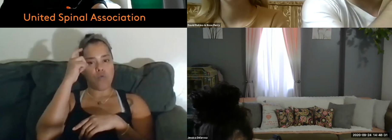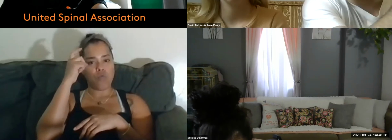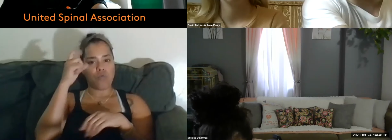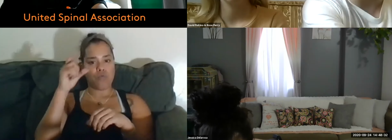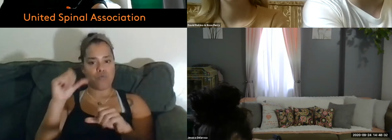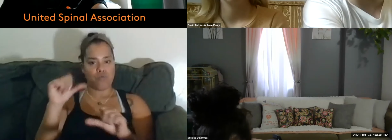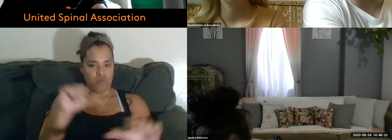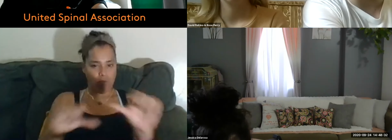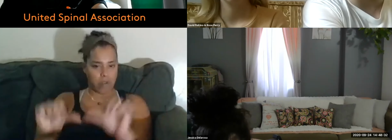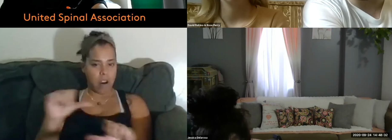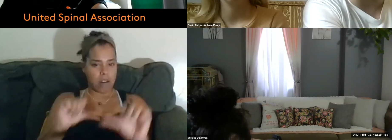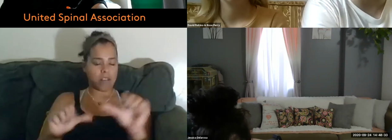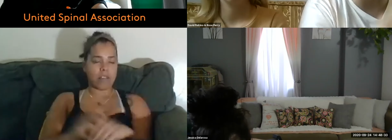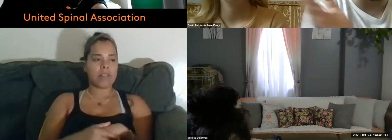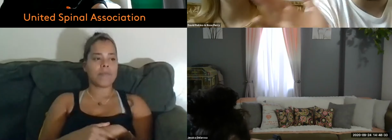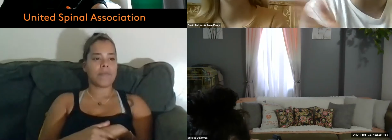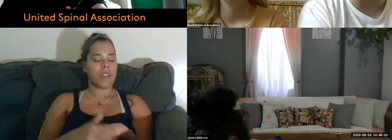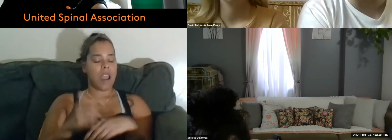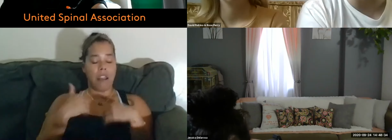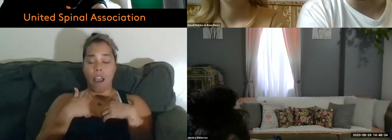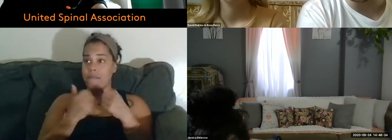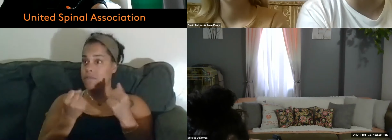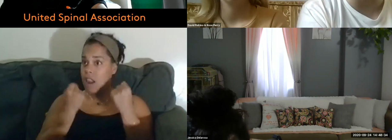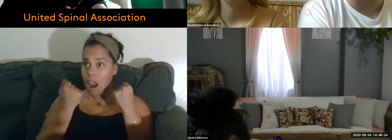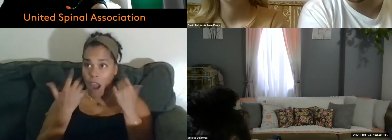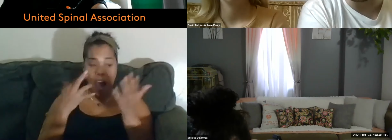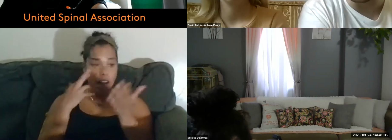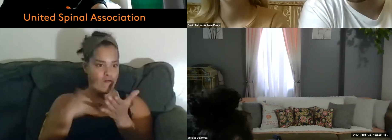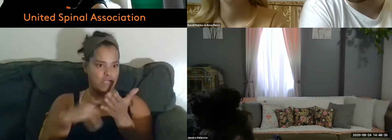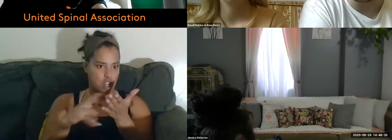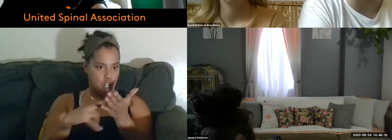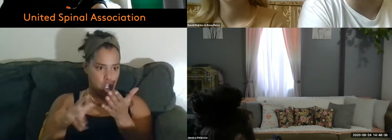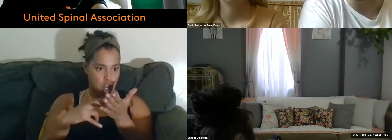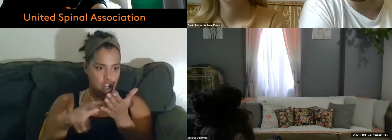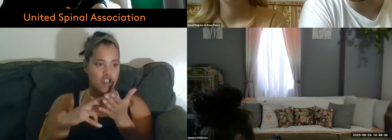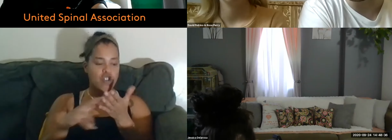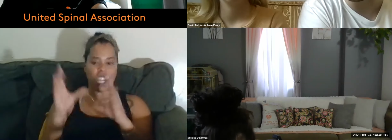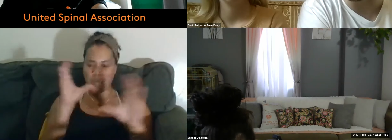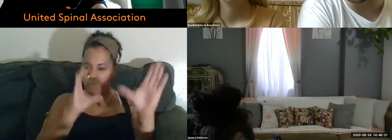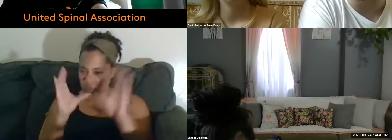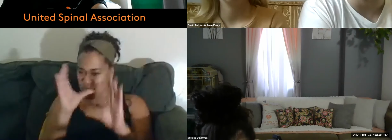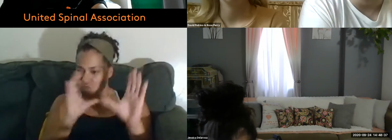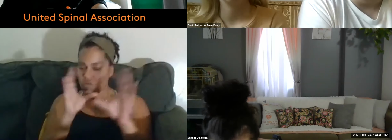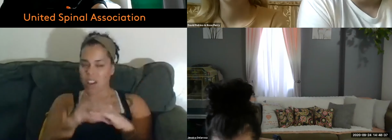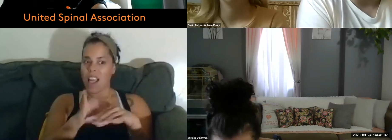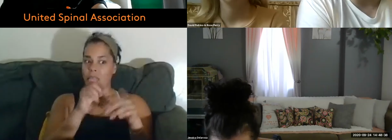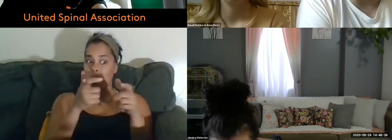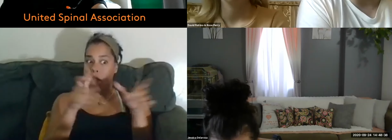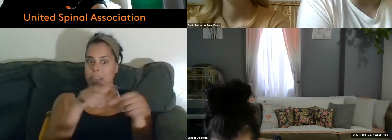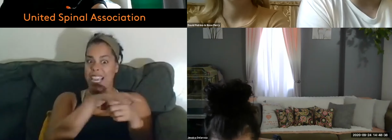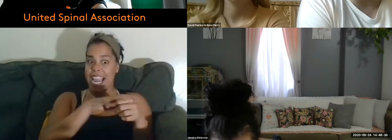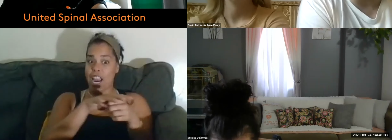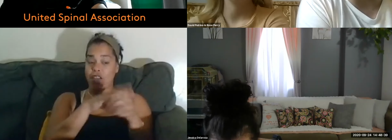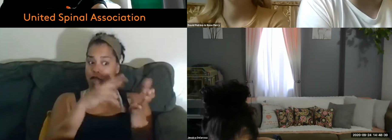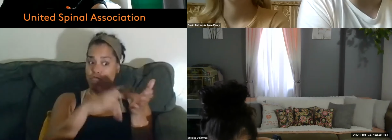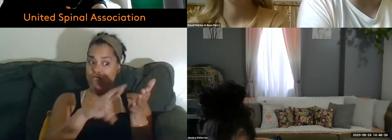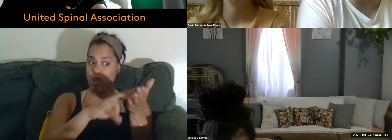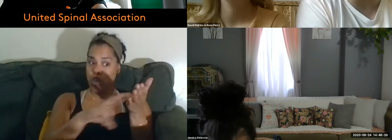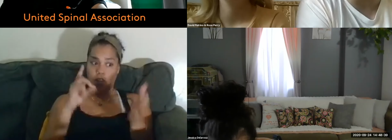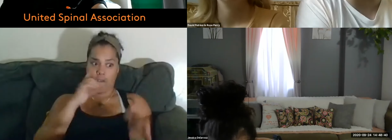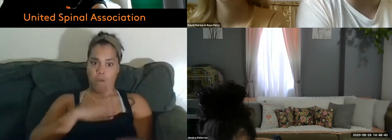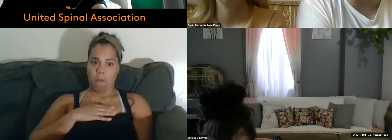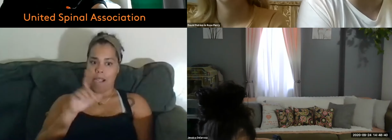And I've done a bunch of research on that, and my whole team is amazing, and this is a big area of research for the lab. But